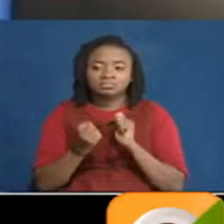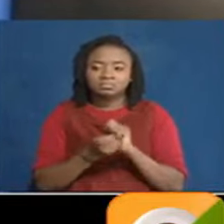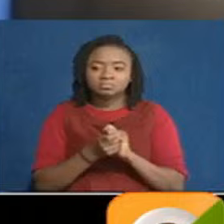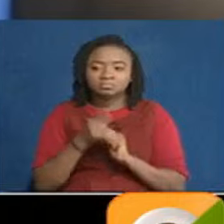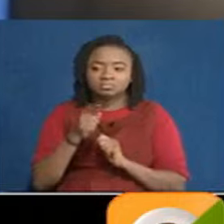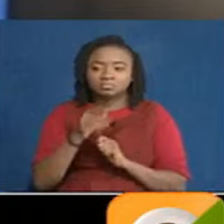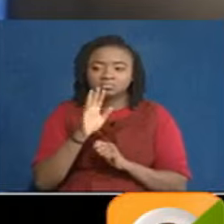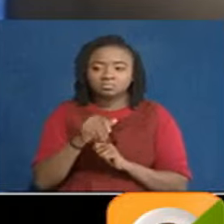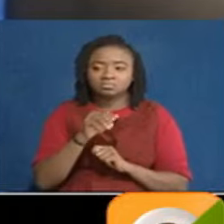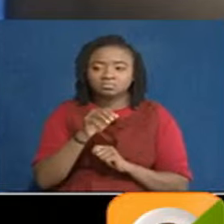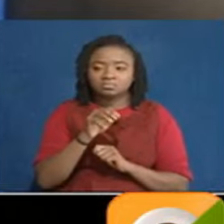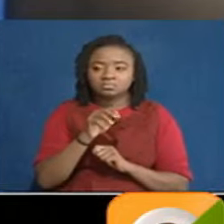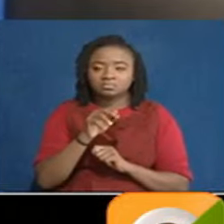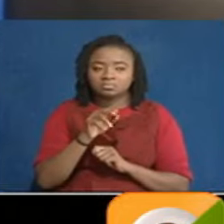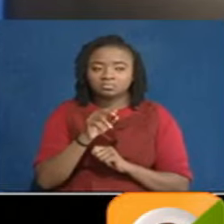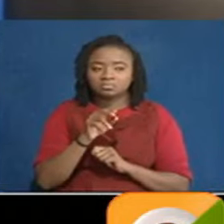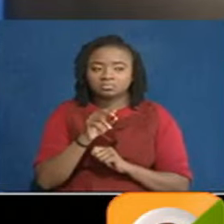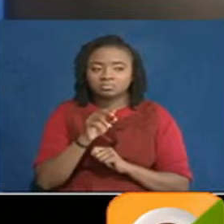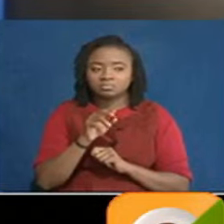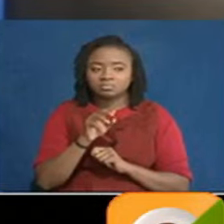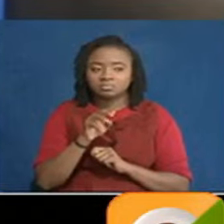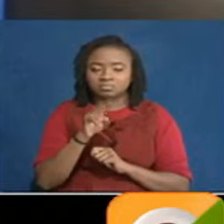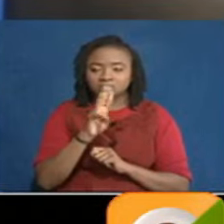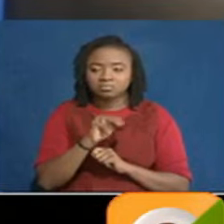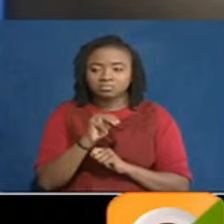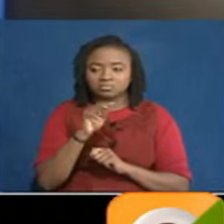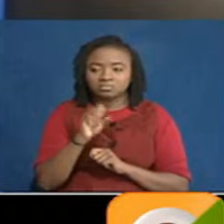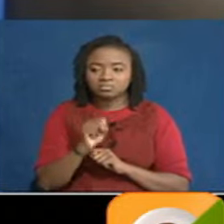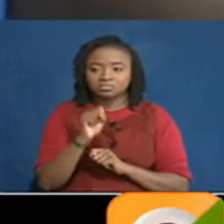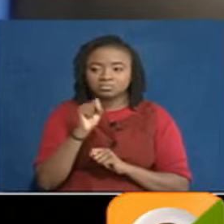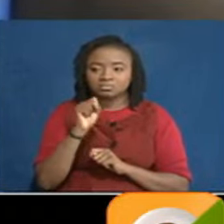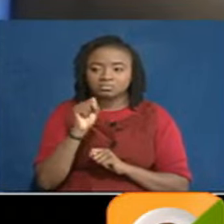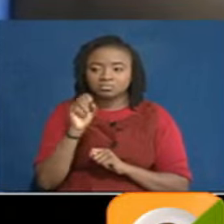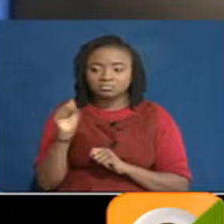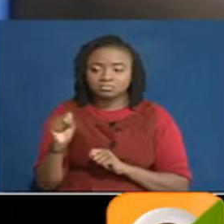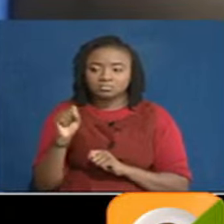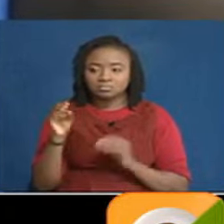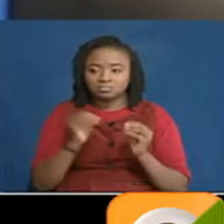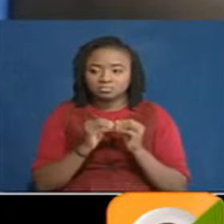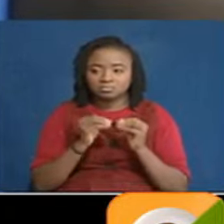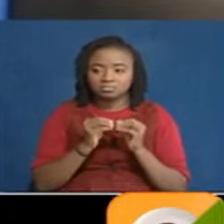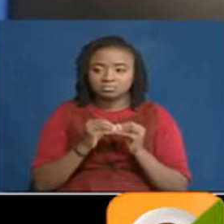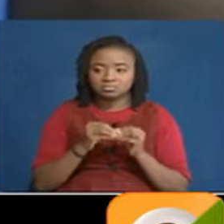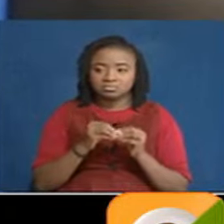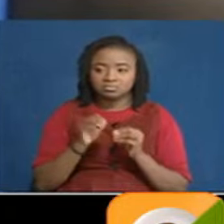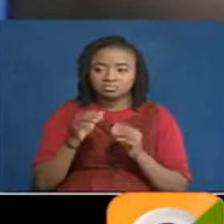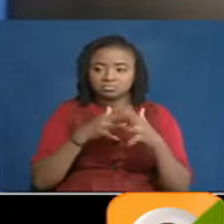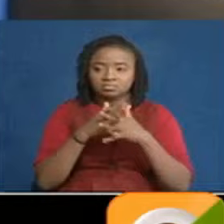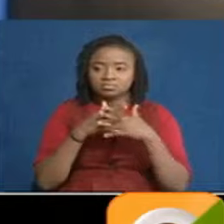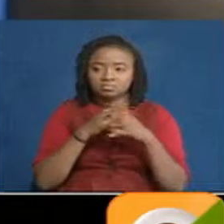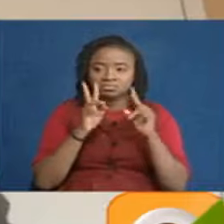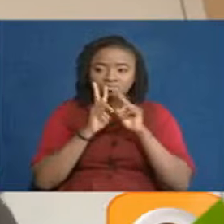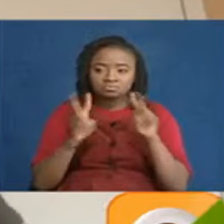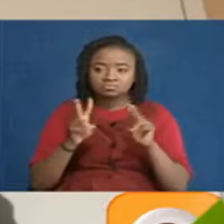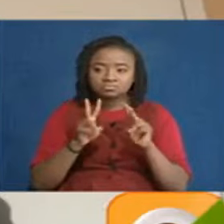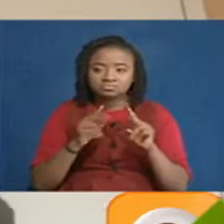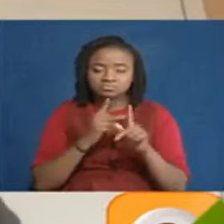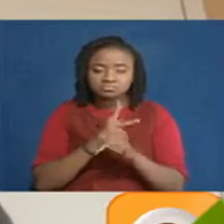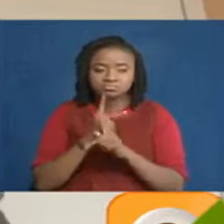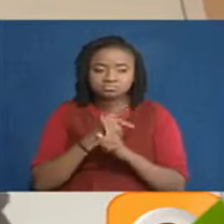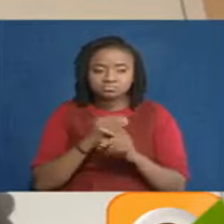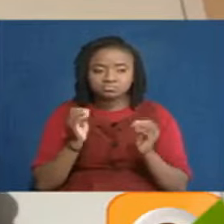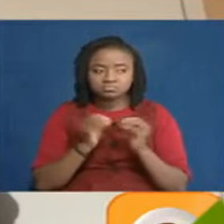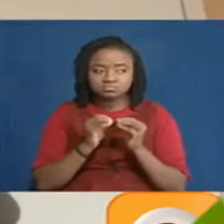MSS mission to a United Nations peacekeeping mission. And the reason for that is simply, again, the issue of resources. If